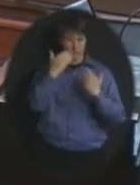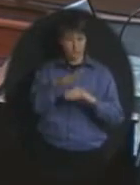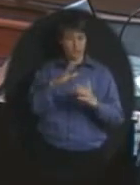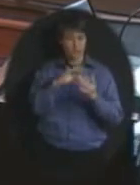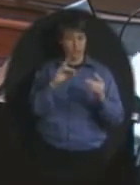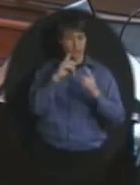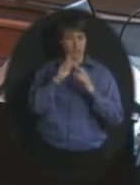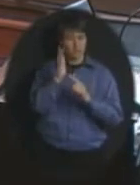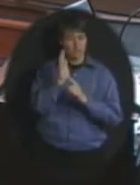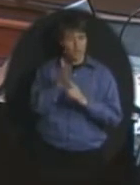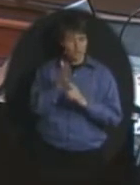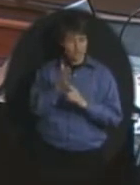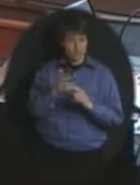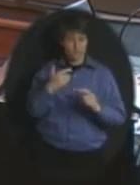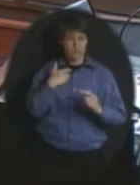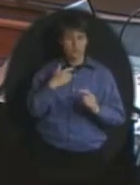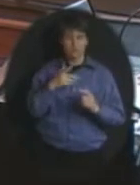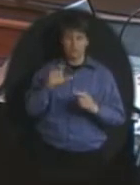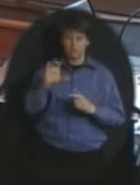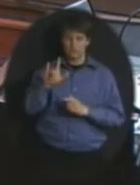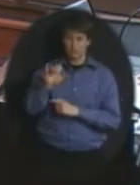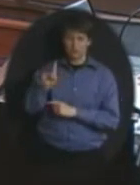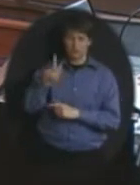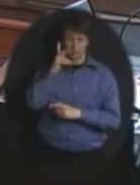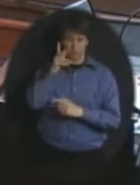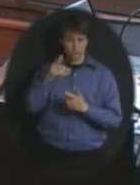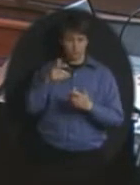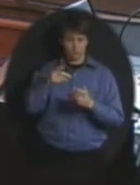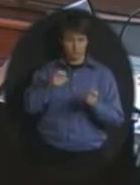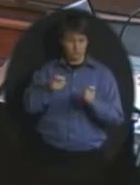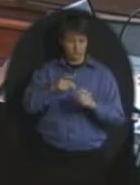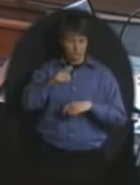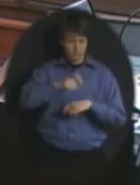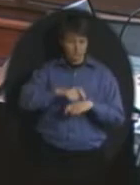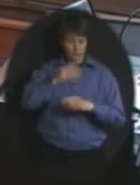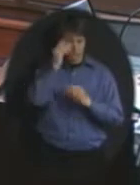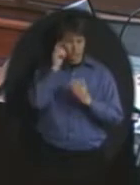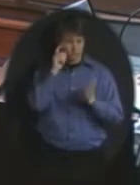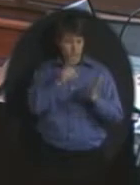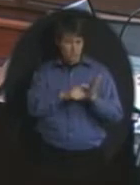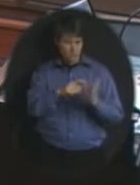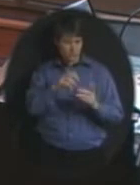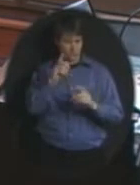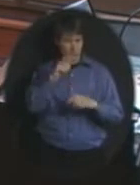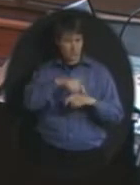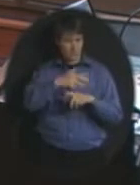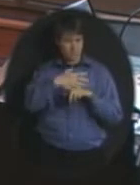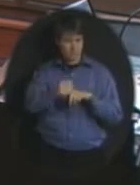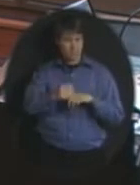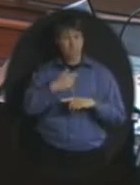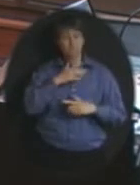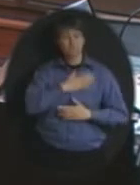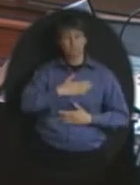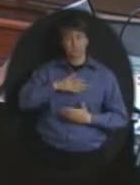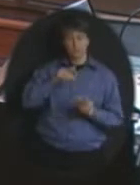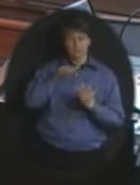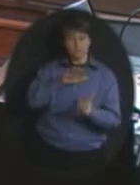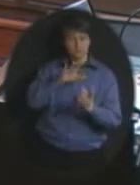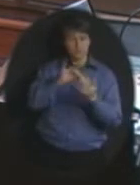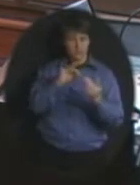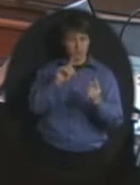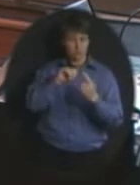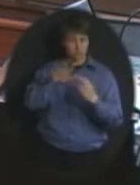comments to 5 minutes. The clerk will monitor the time and notify the speaker when the 5-minute time limit has expired. Please direct your comments to the entire board.